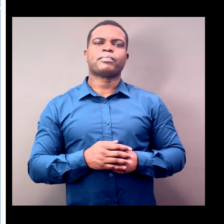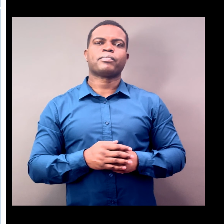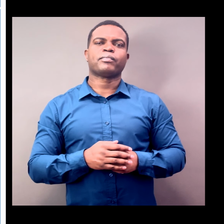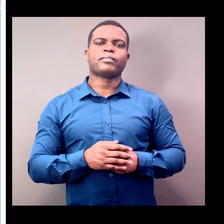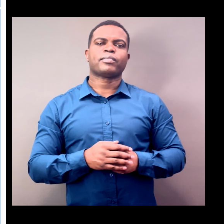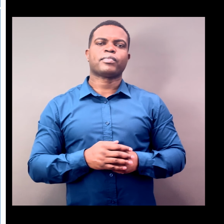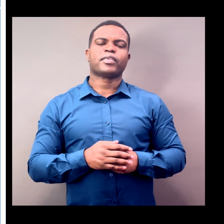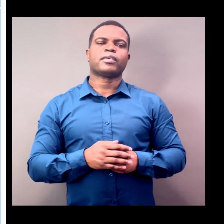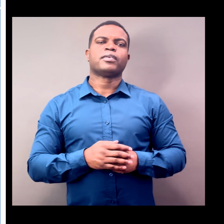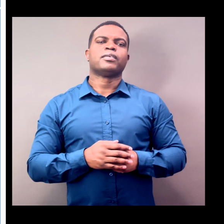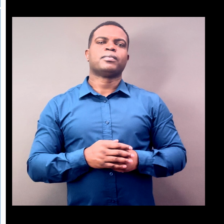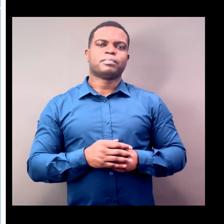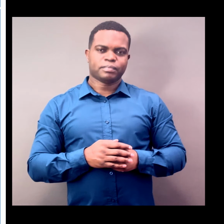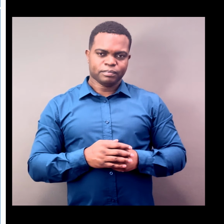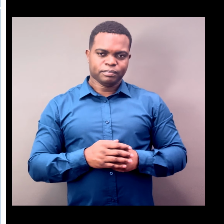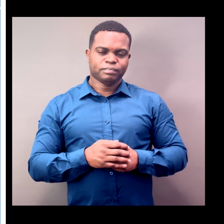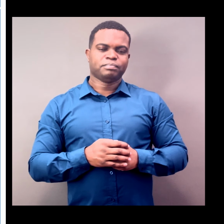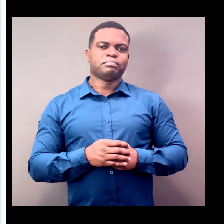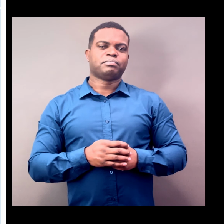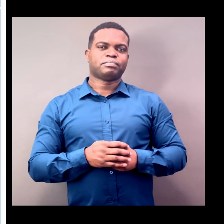overall